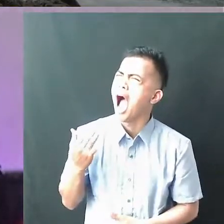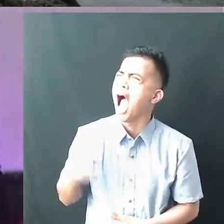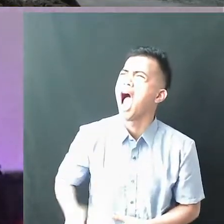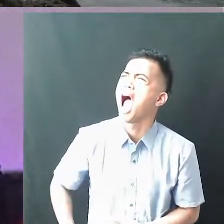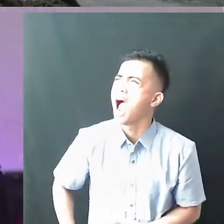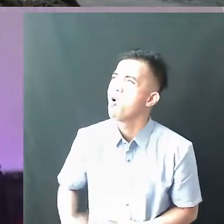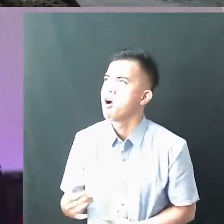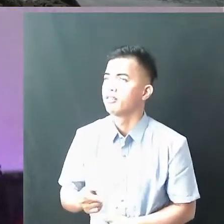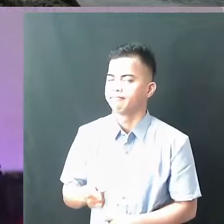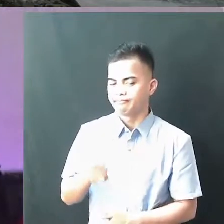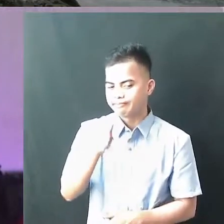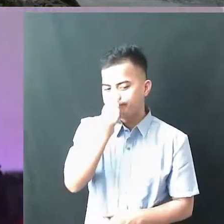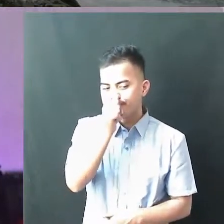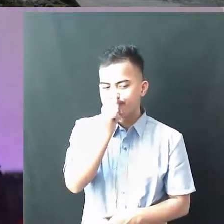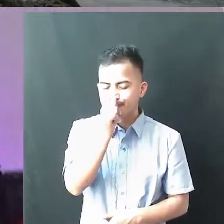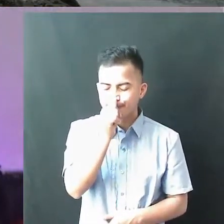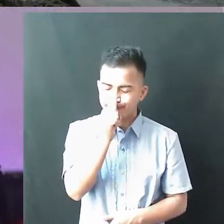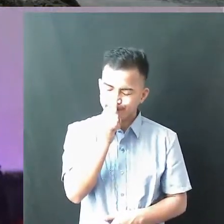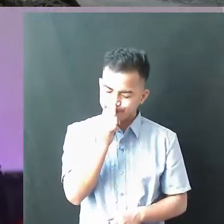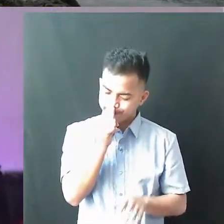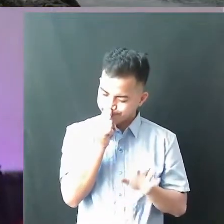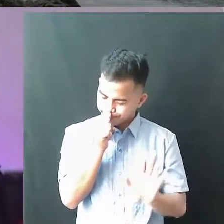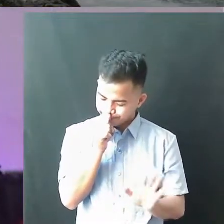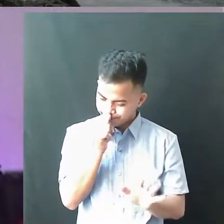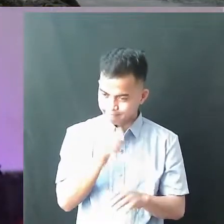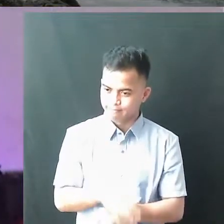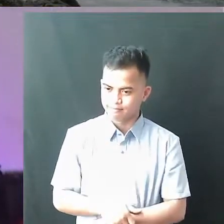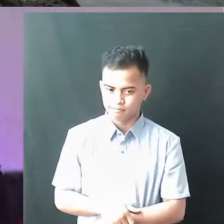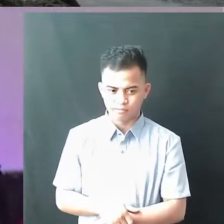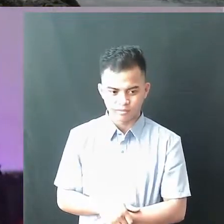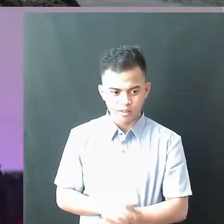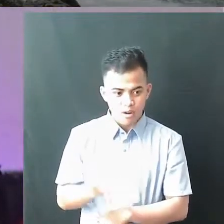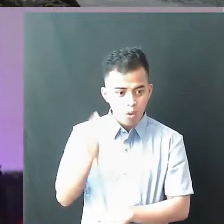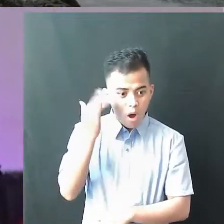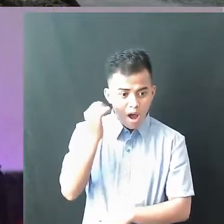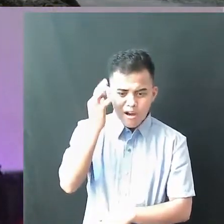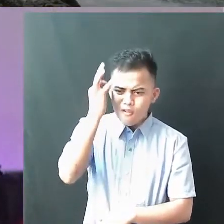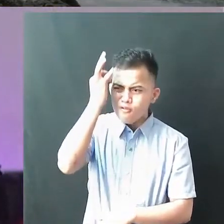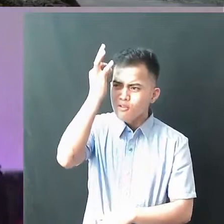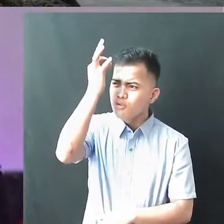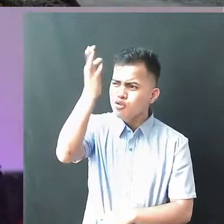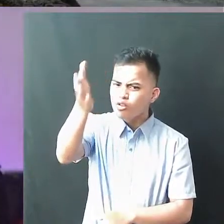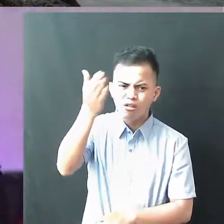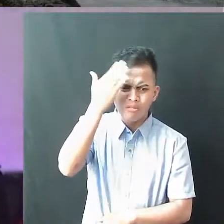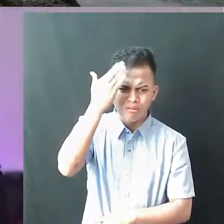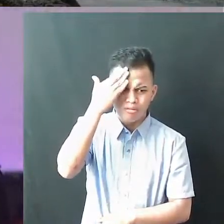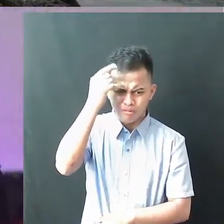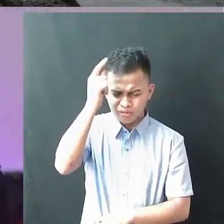A future glory. Hold fast because of the future life ahead. Let's go